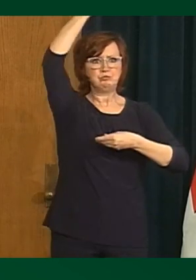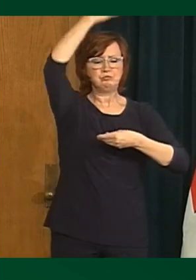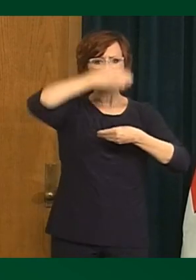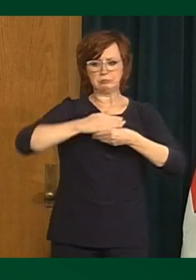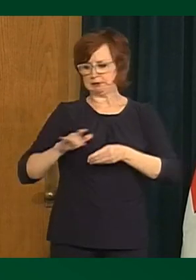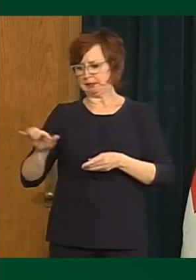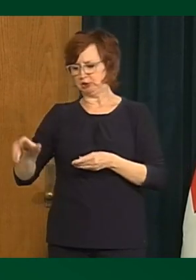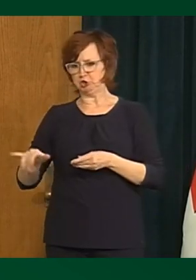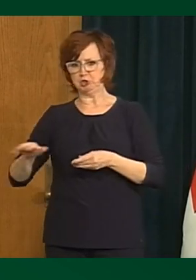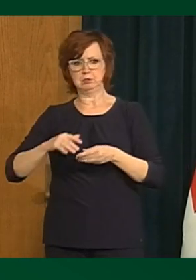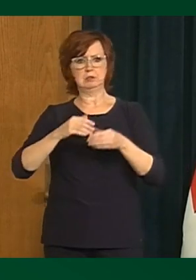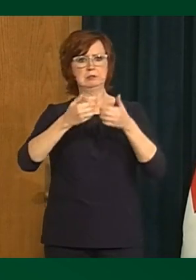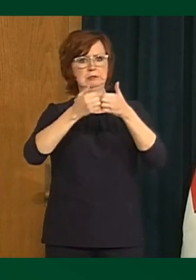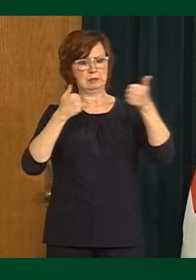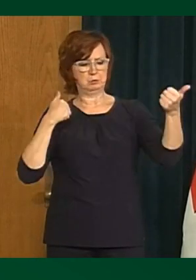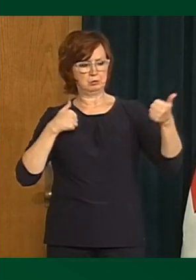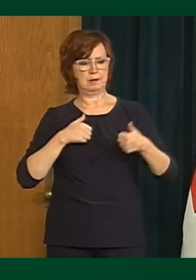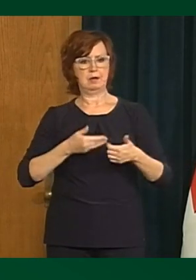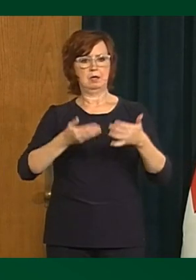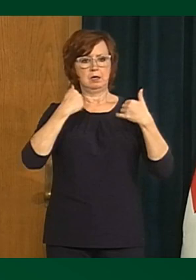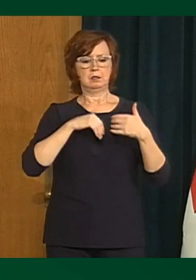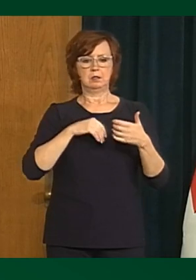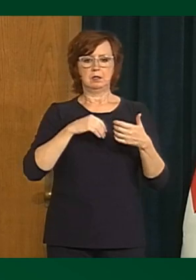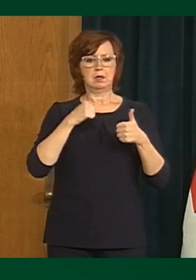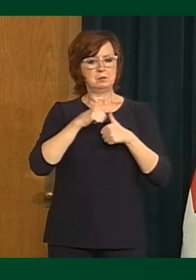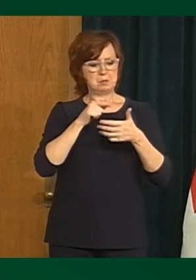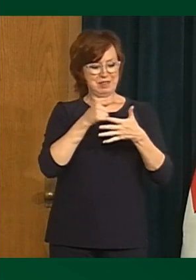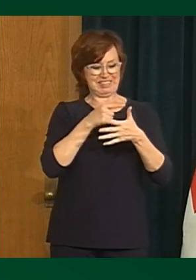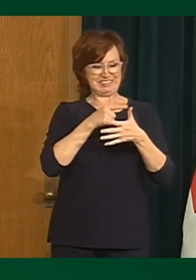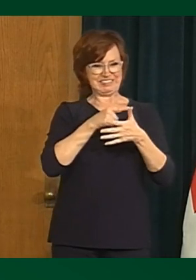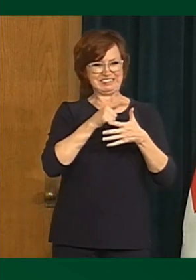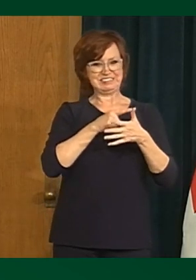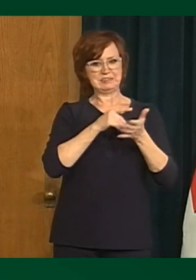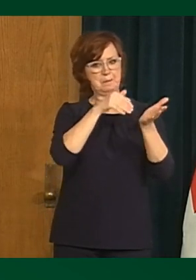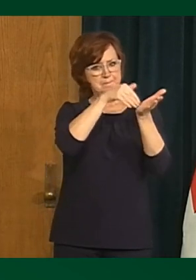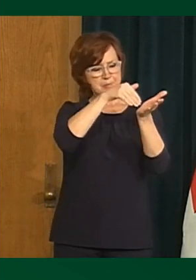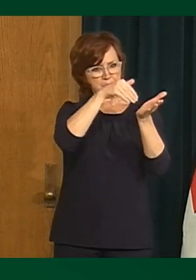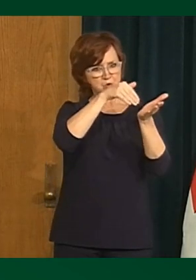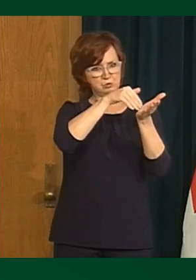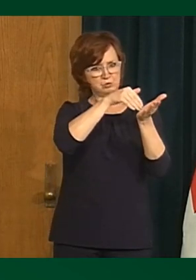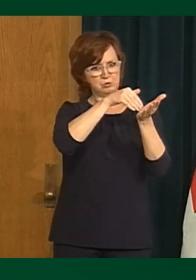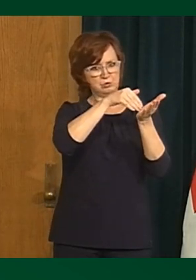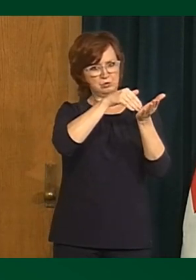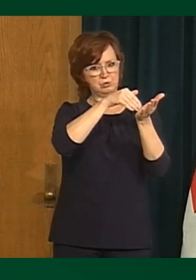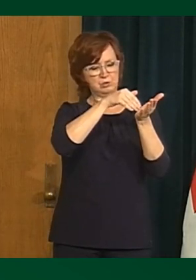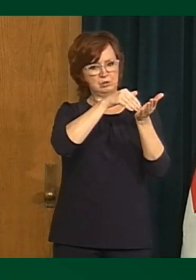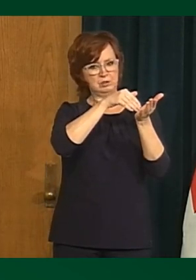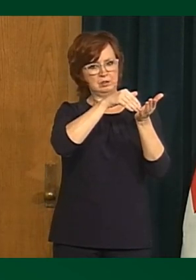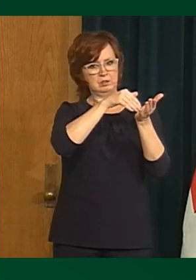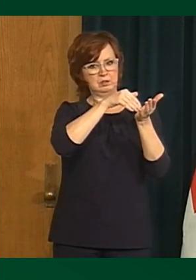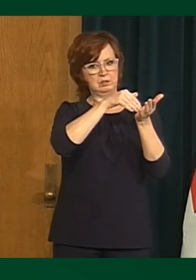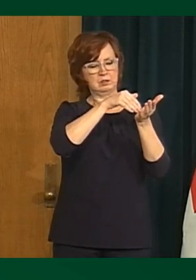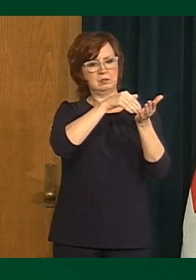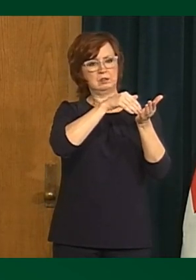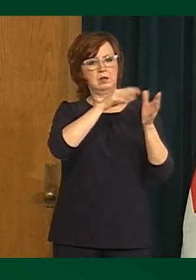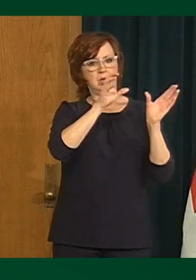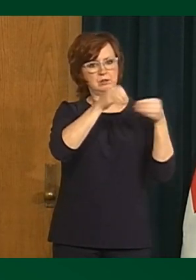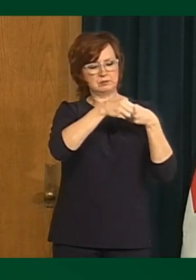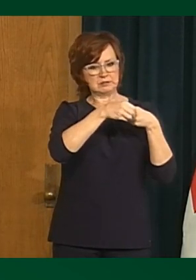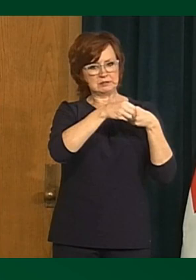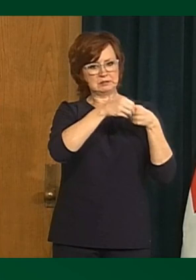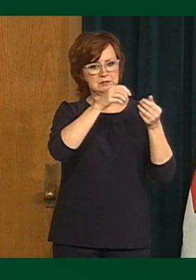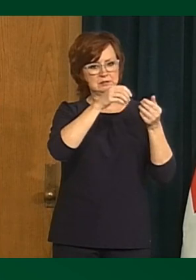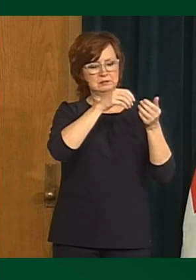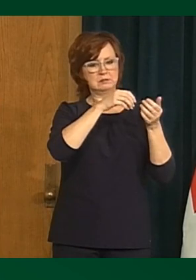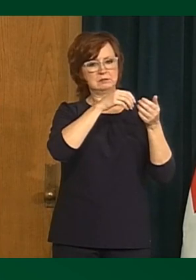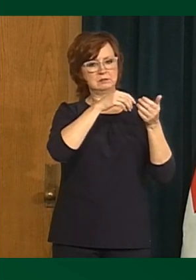in phase one, a lot of medical-oriented services opened, and the reason that they were in phase one was that a lot of medical-oriented